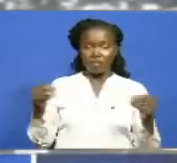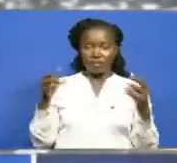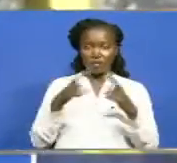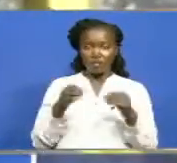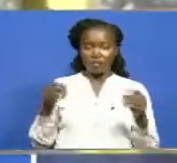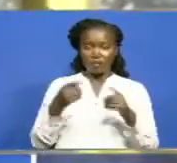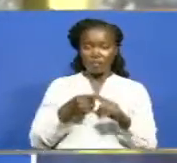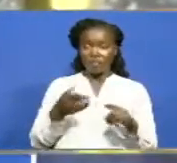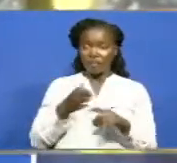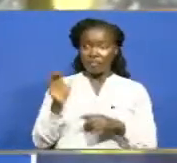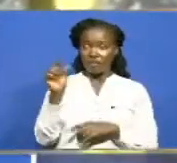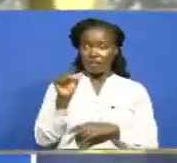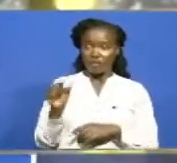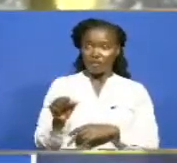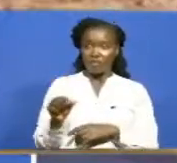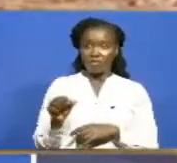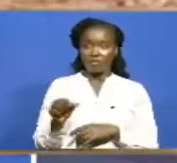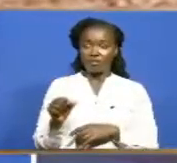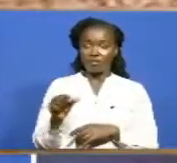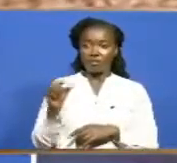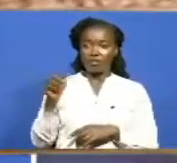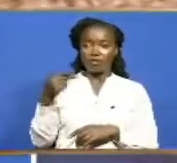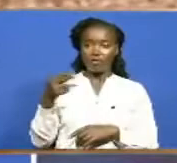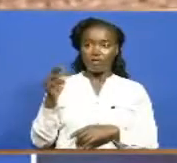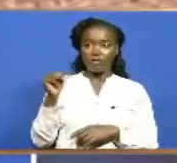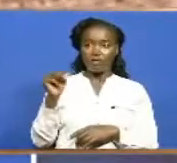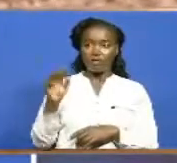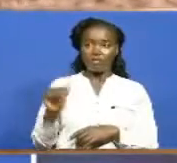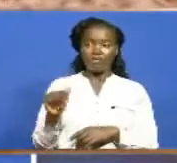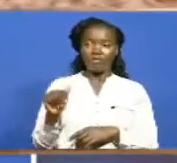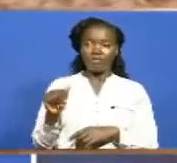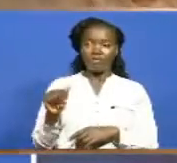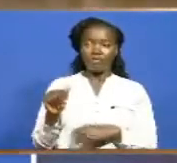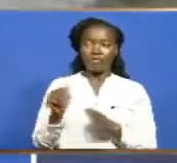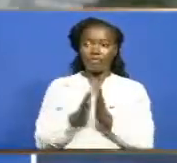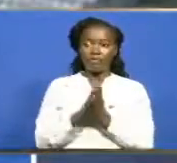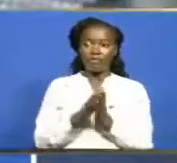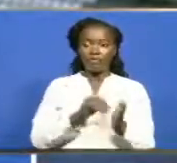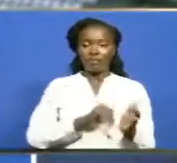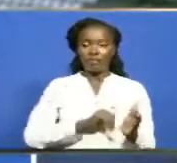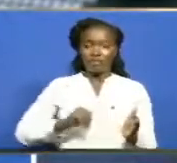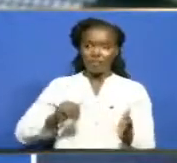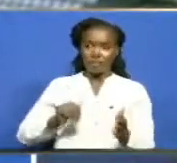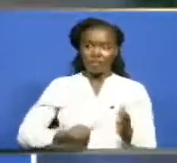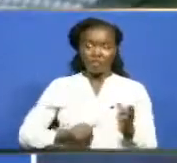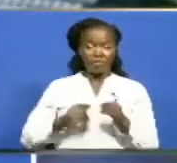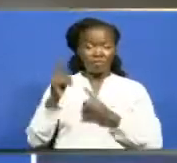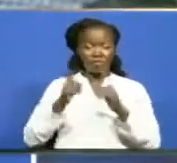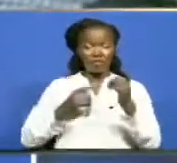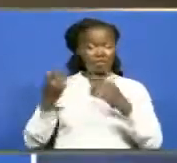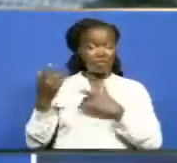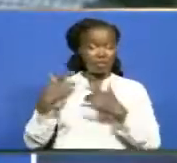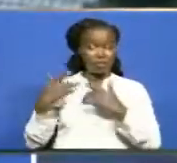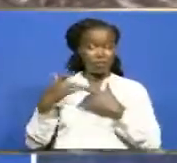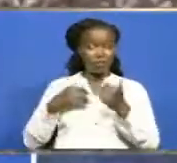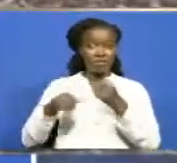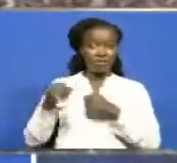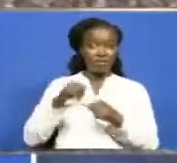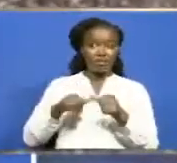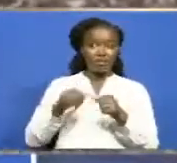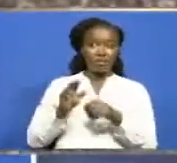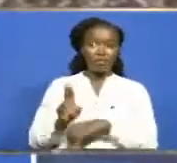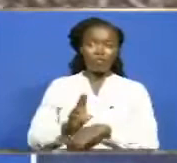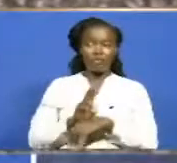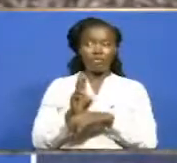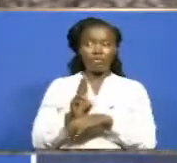Xinjiang region. H&M and other Western brands are facing a backlash in China after they expressed concern about the alleged use